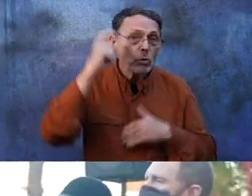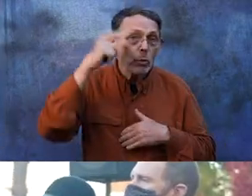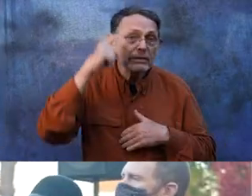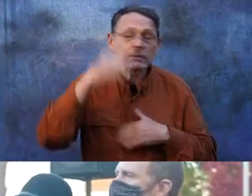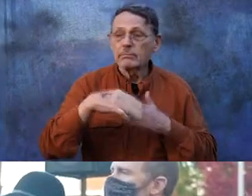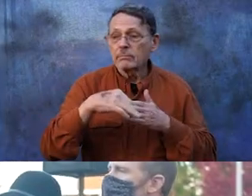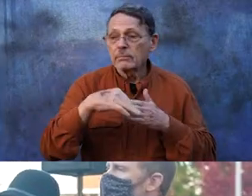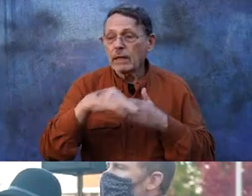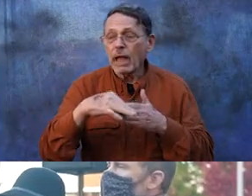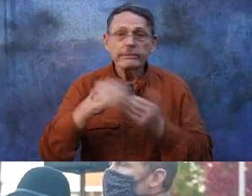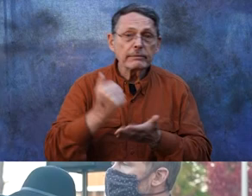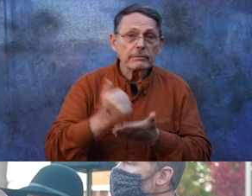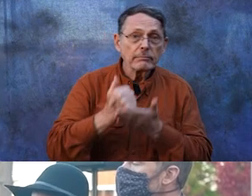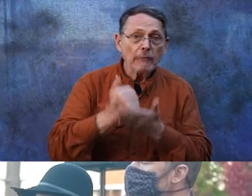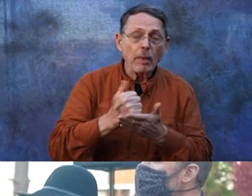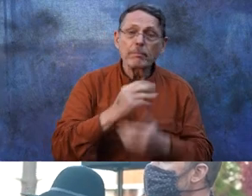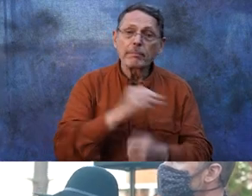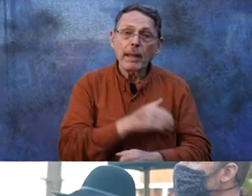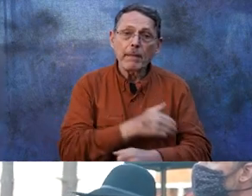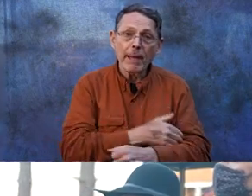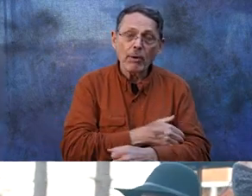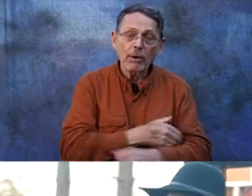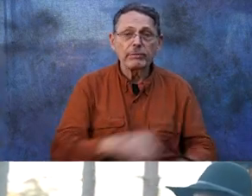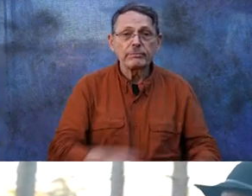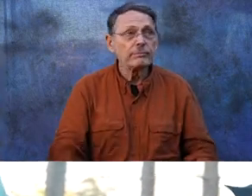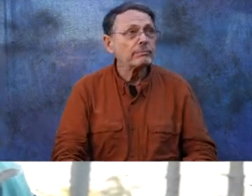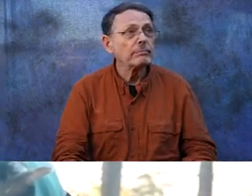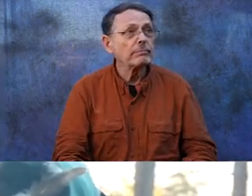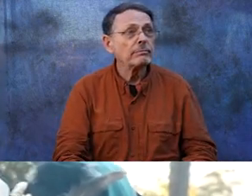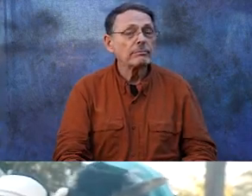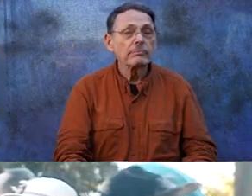the guidance, the help, the power.